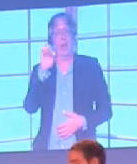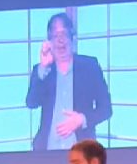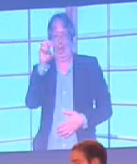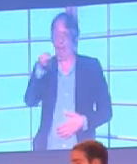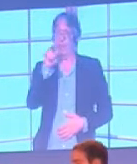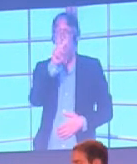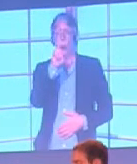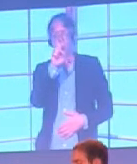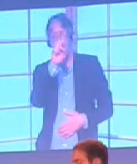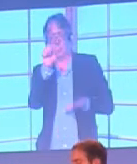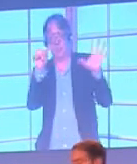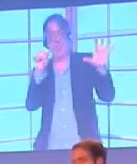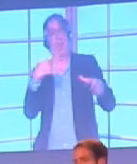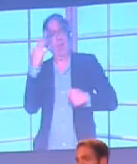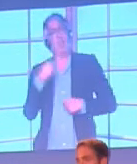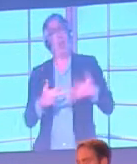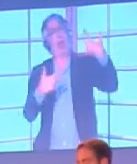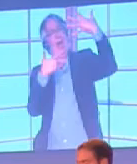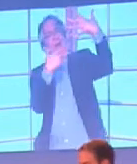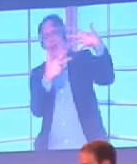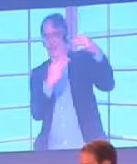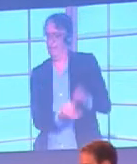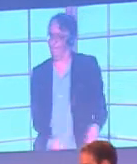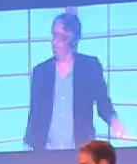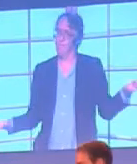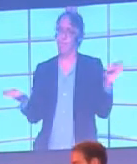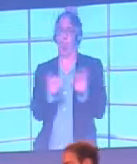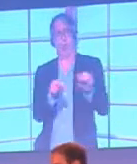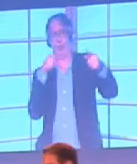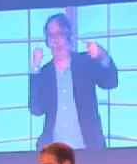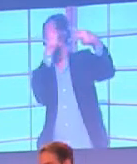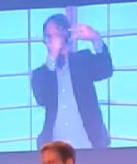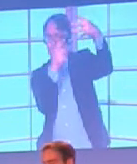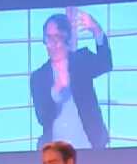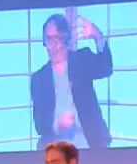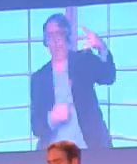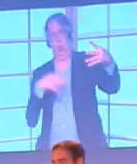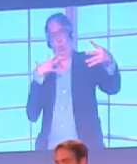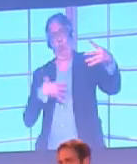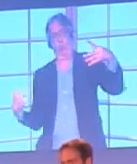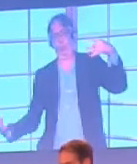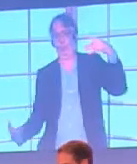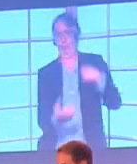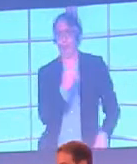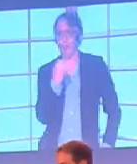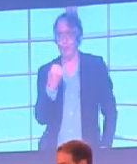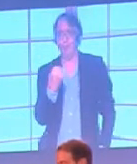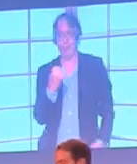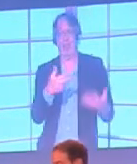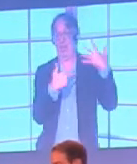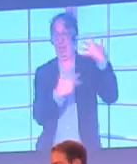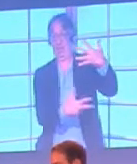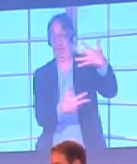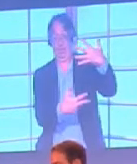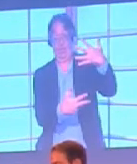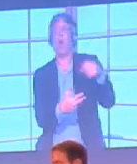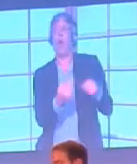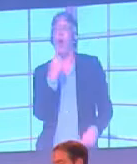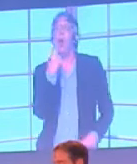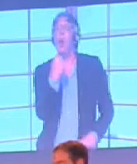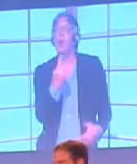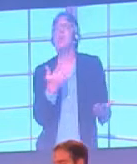defined. So I do not need anymore to conceptualize what access for all